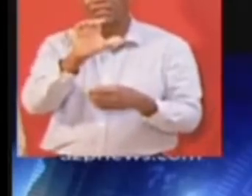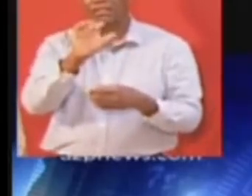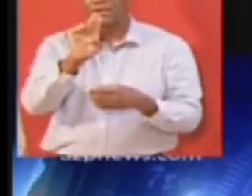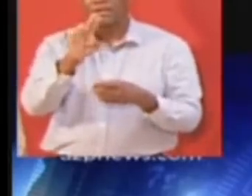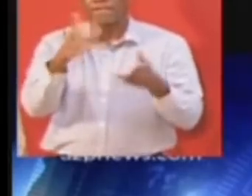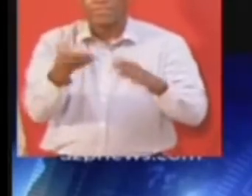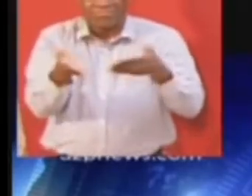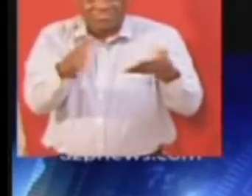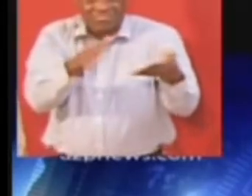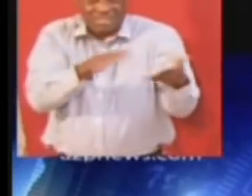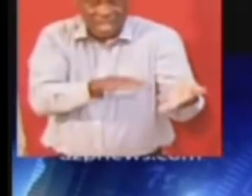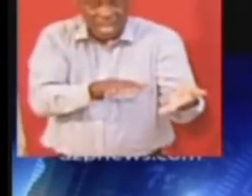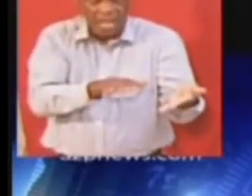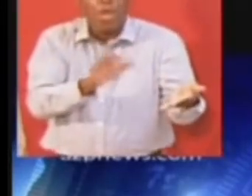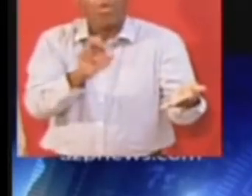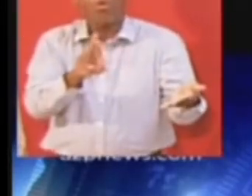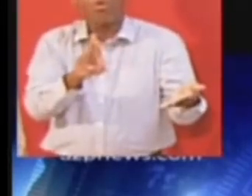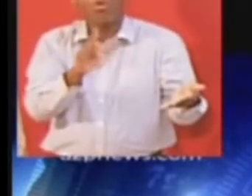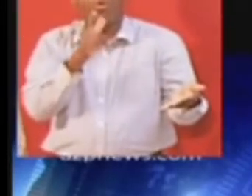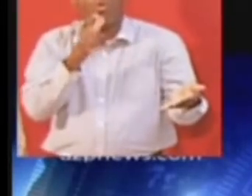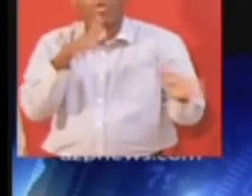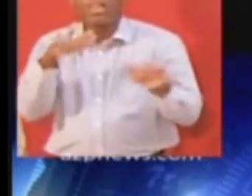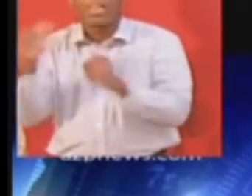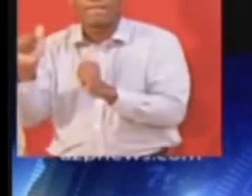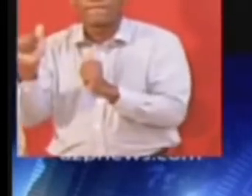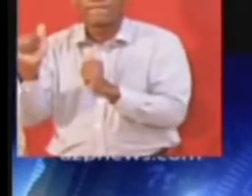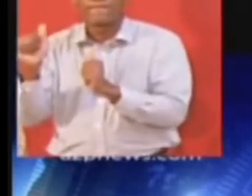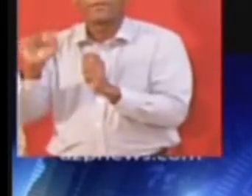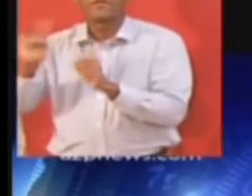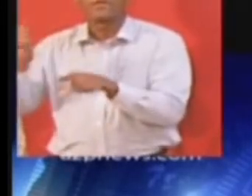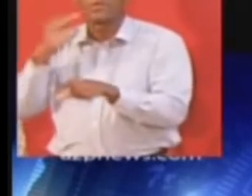have left the ICU and